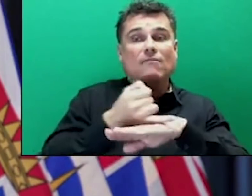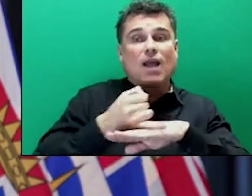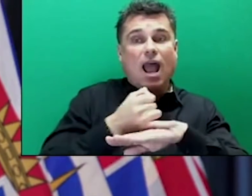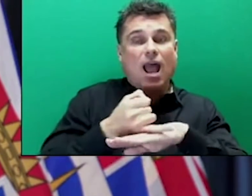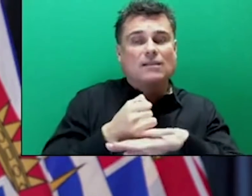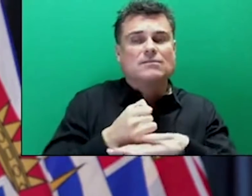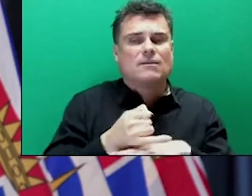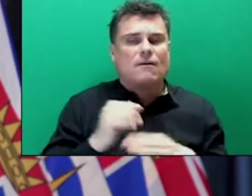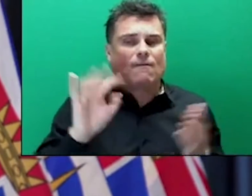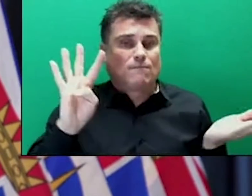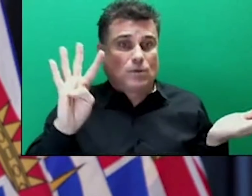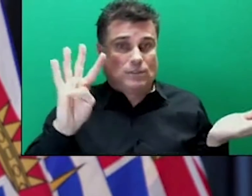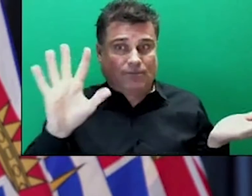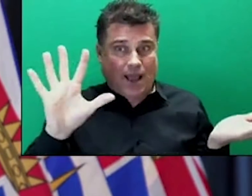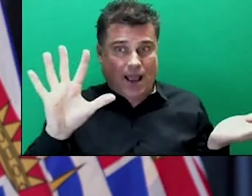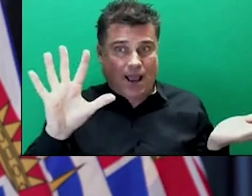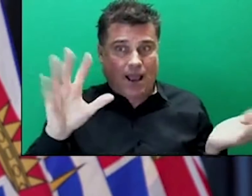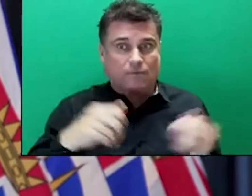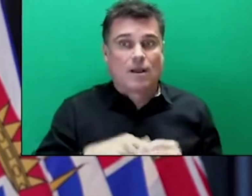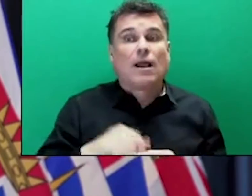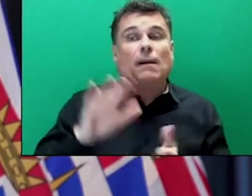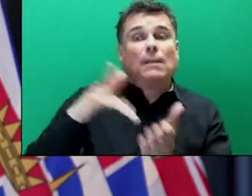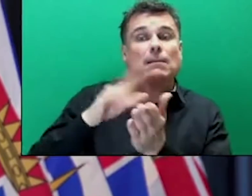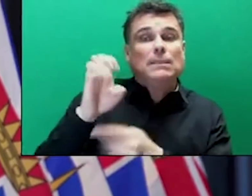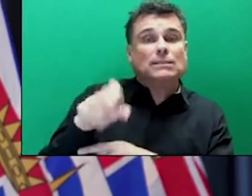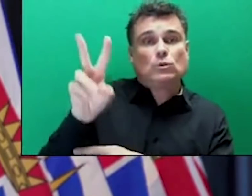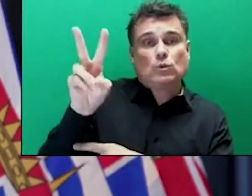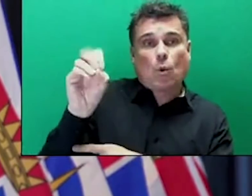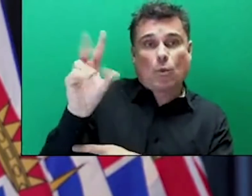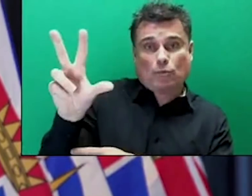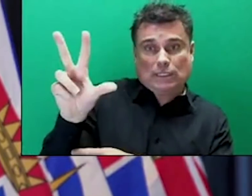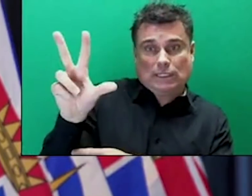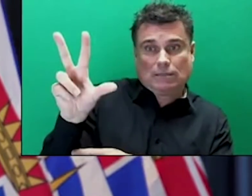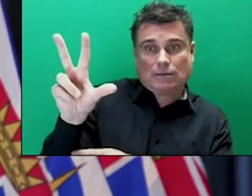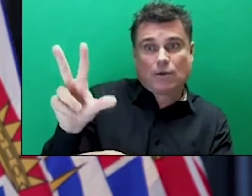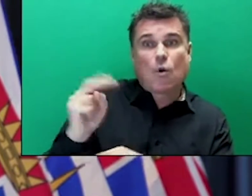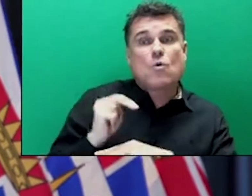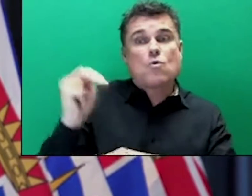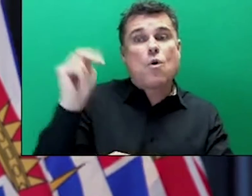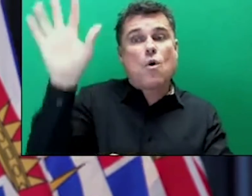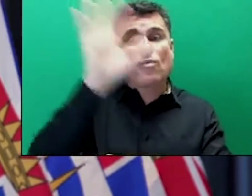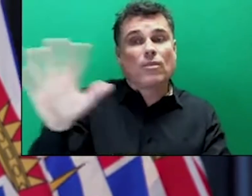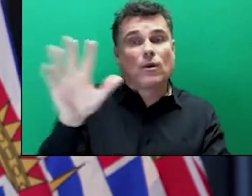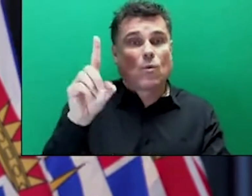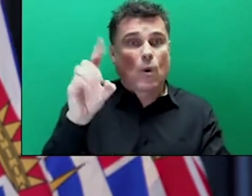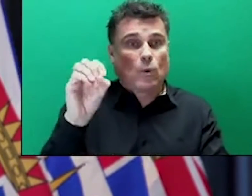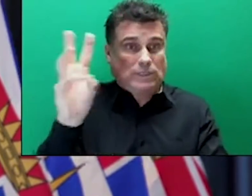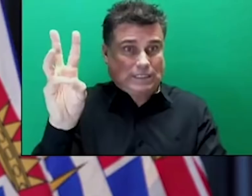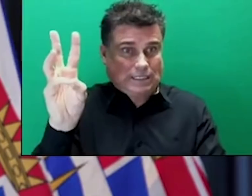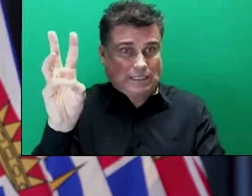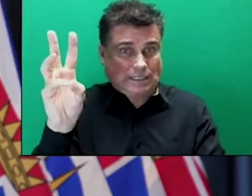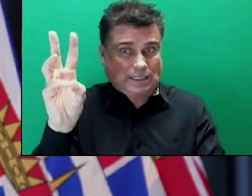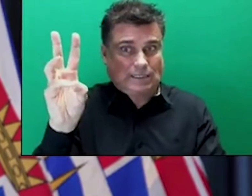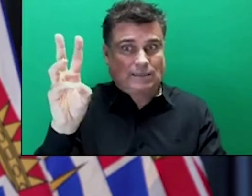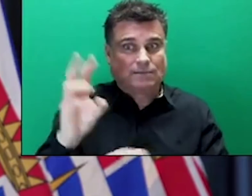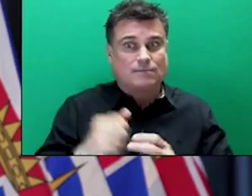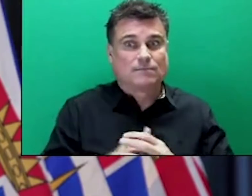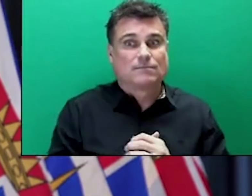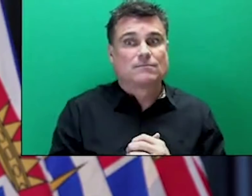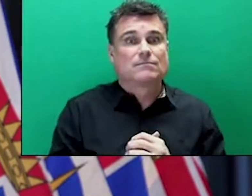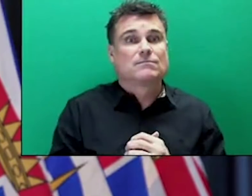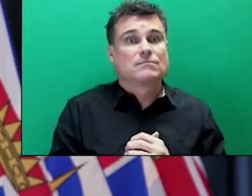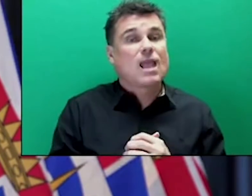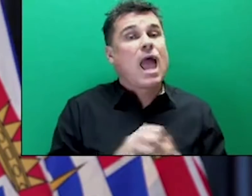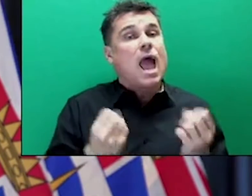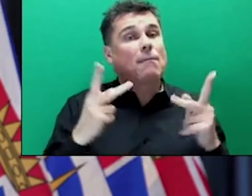Health Region, and 106 people in the Northern Health Region. We now have 9,380